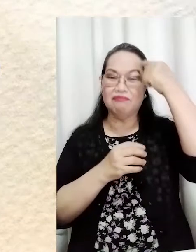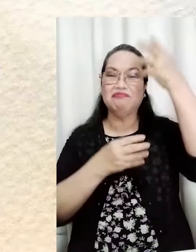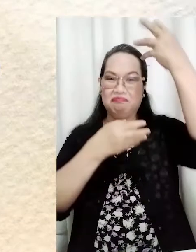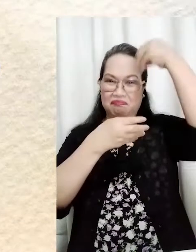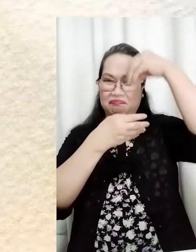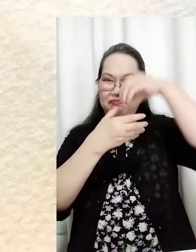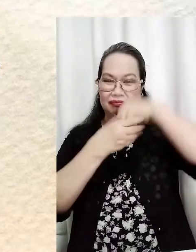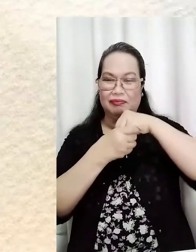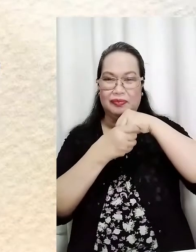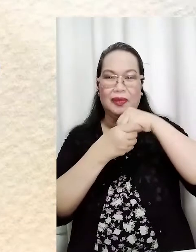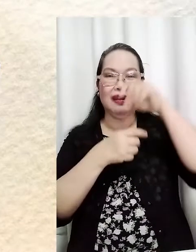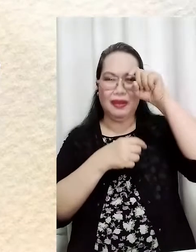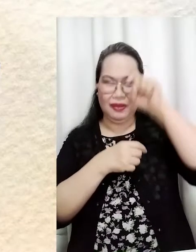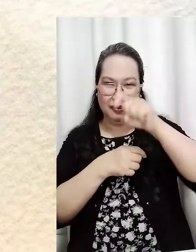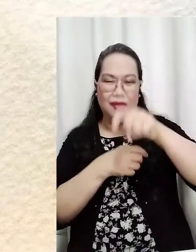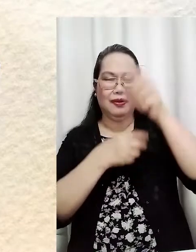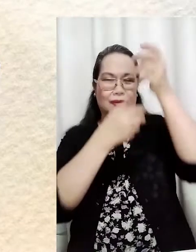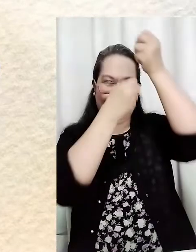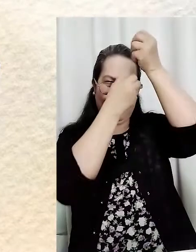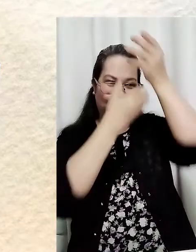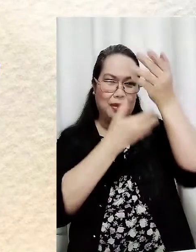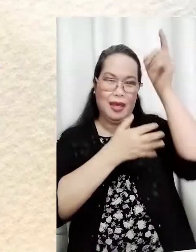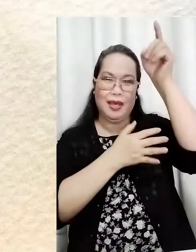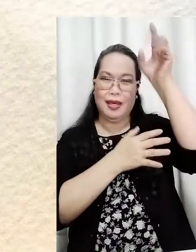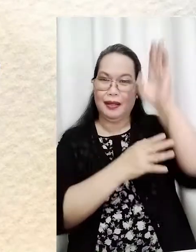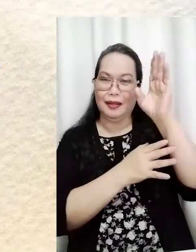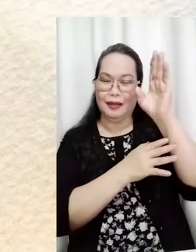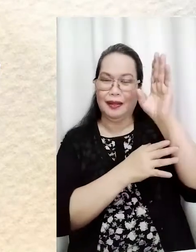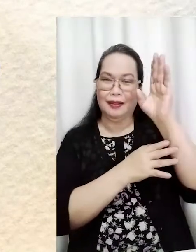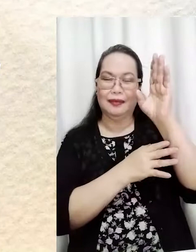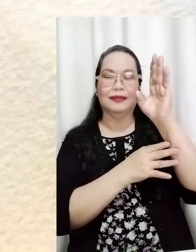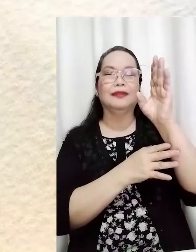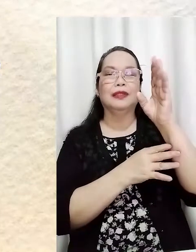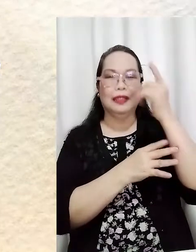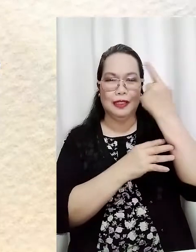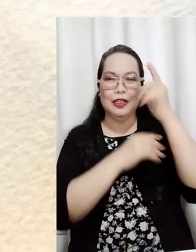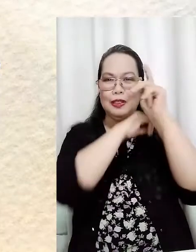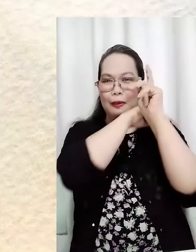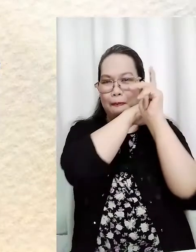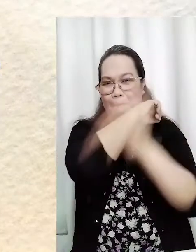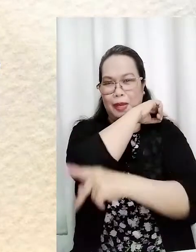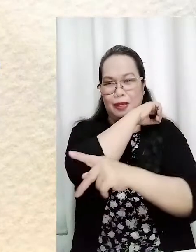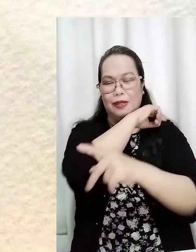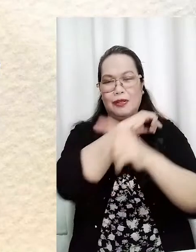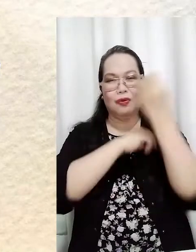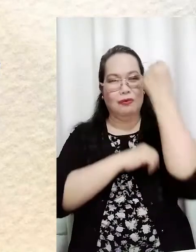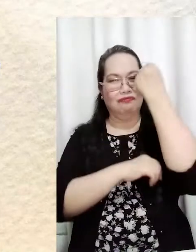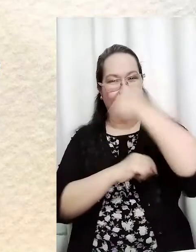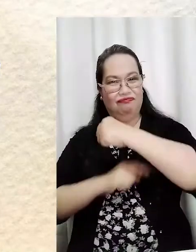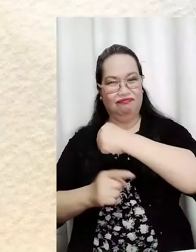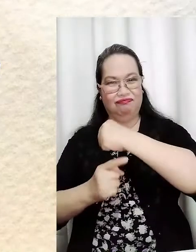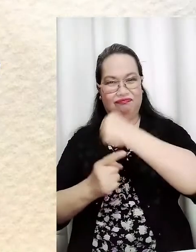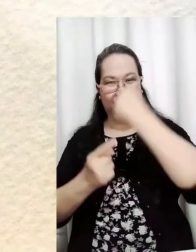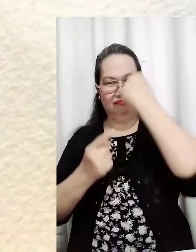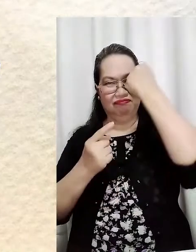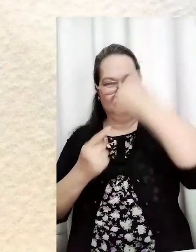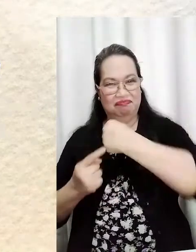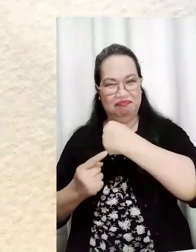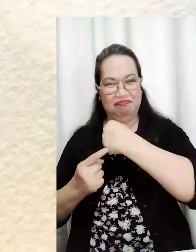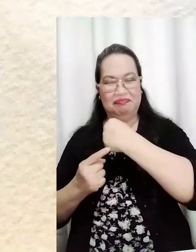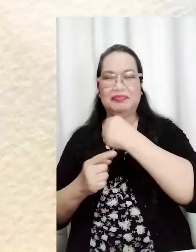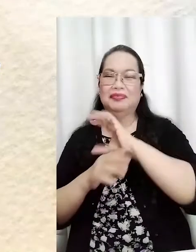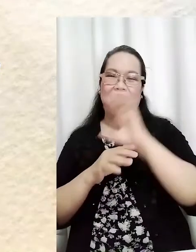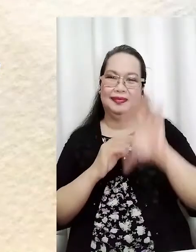Christ, being ready to punish every disobedience when your disobedience is complete." Alam po ninyo, the